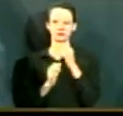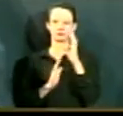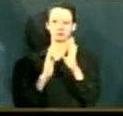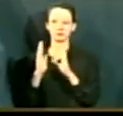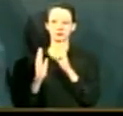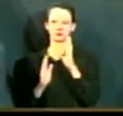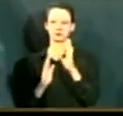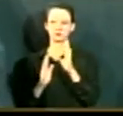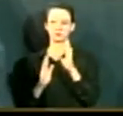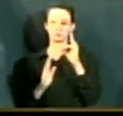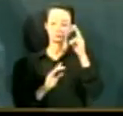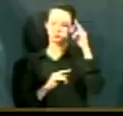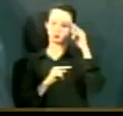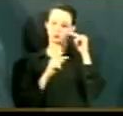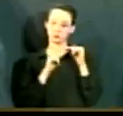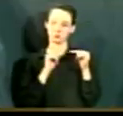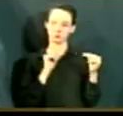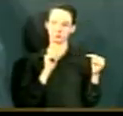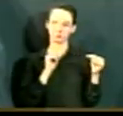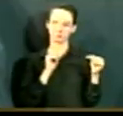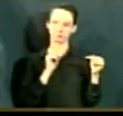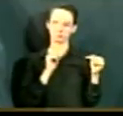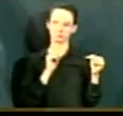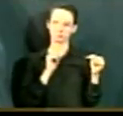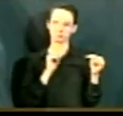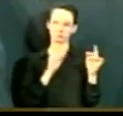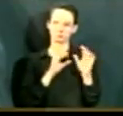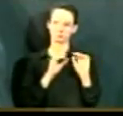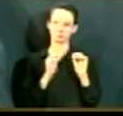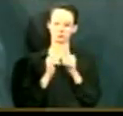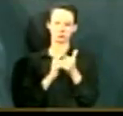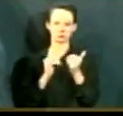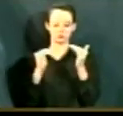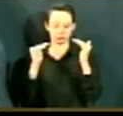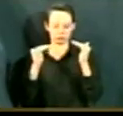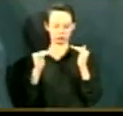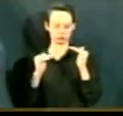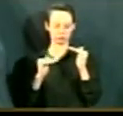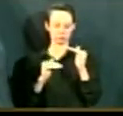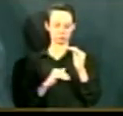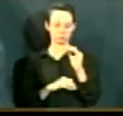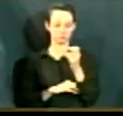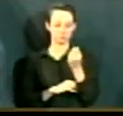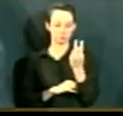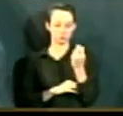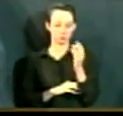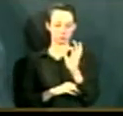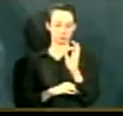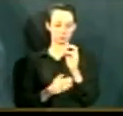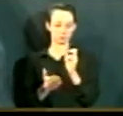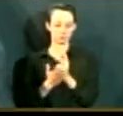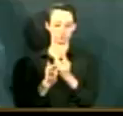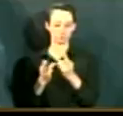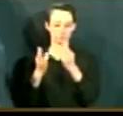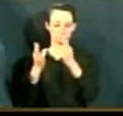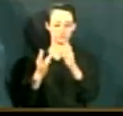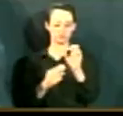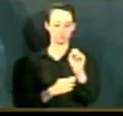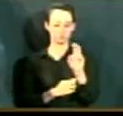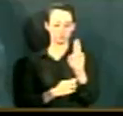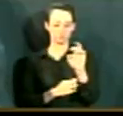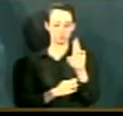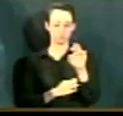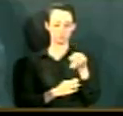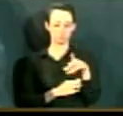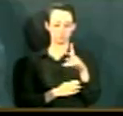aye. Aye. All opposed? Motion carries. Item 12F, approve resolution to surplus